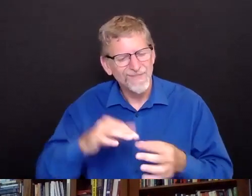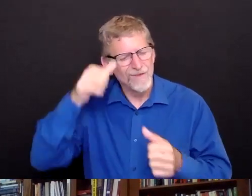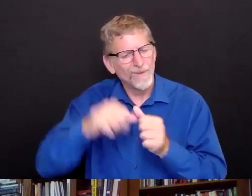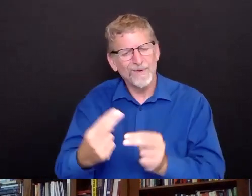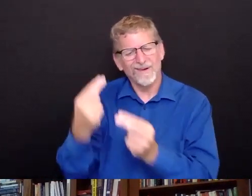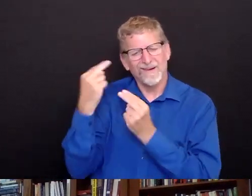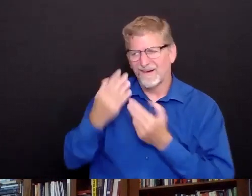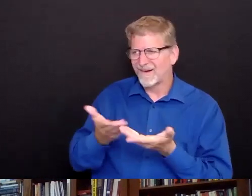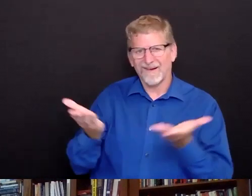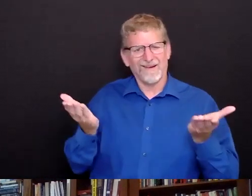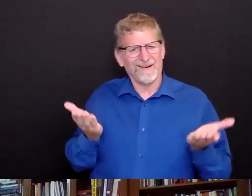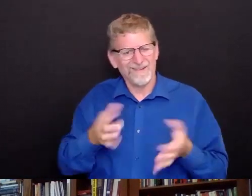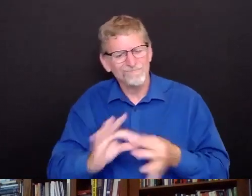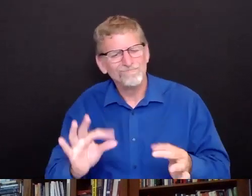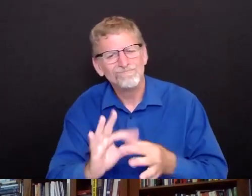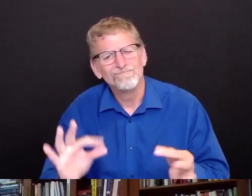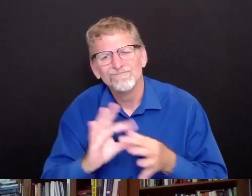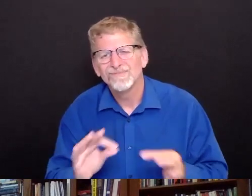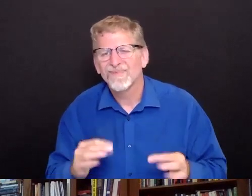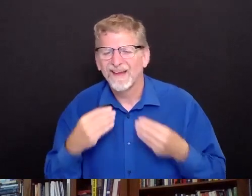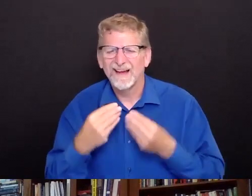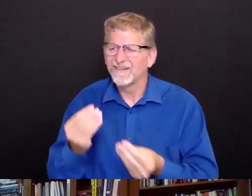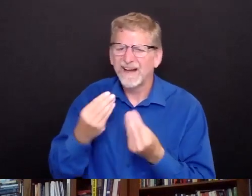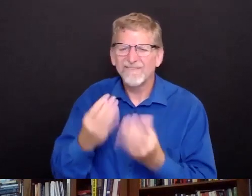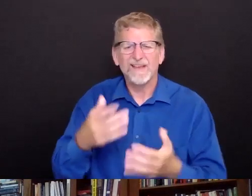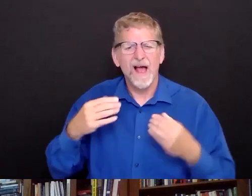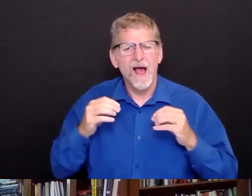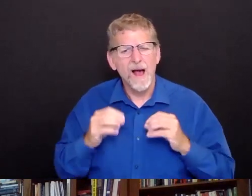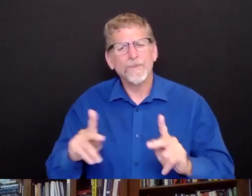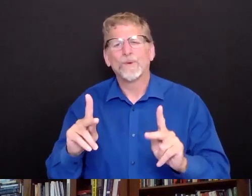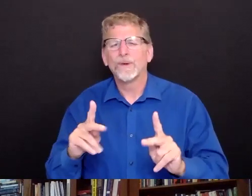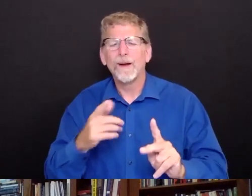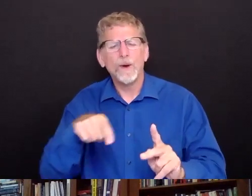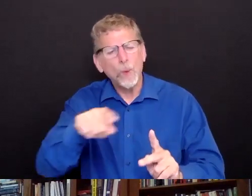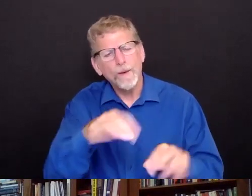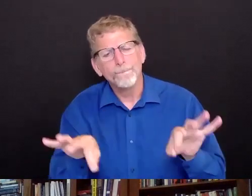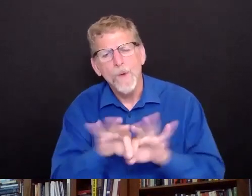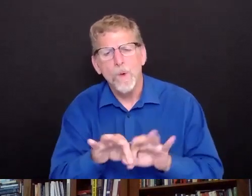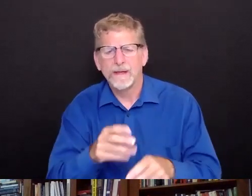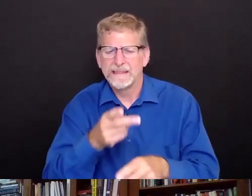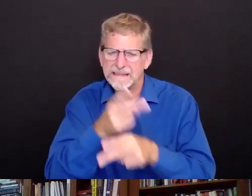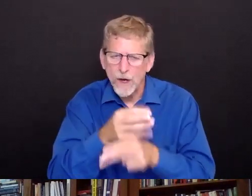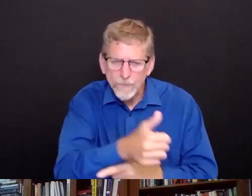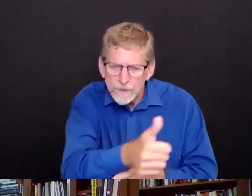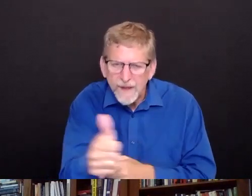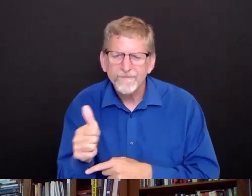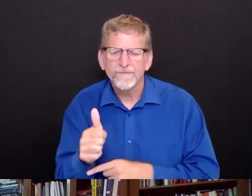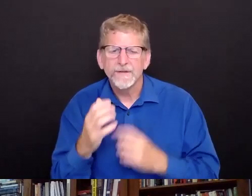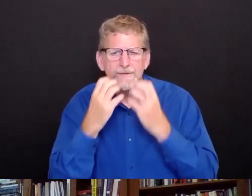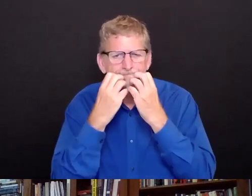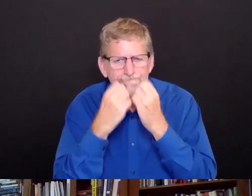sure that you're having an opportunity to rest and reflect. And if you're having a